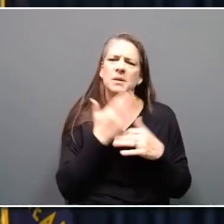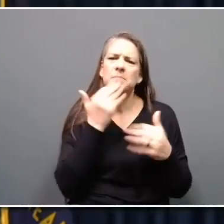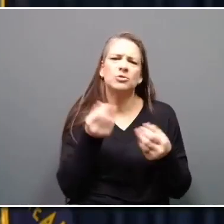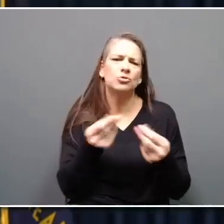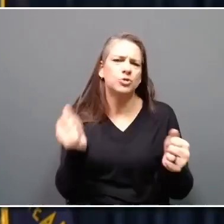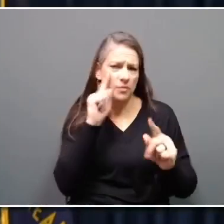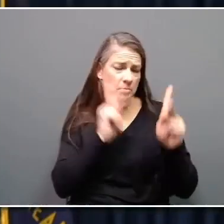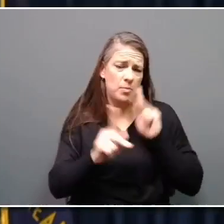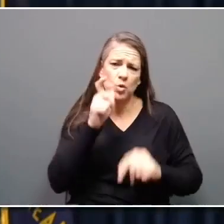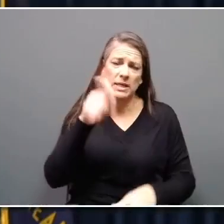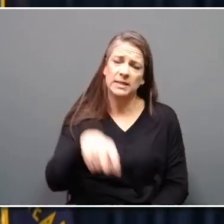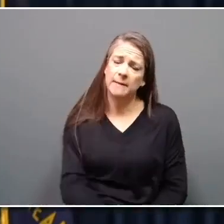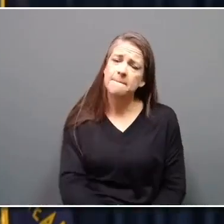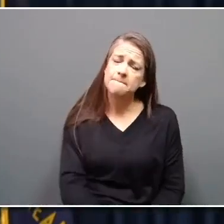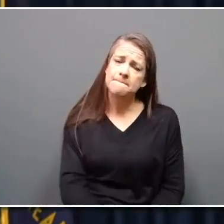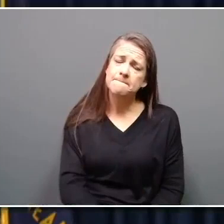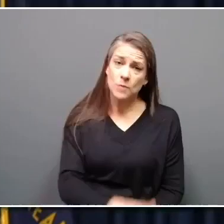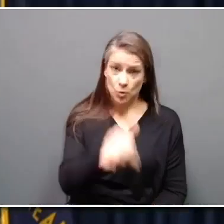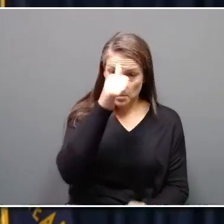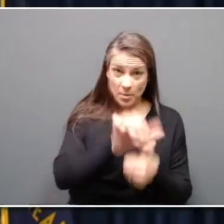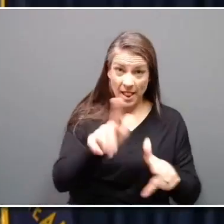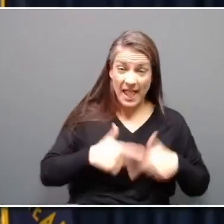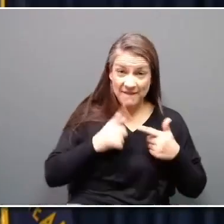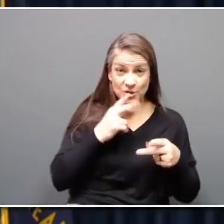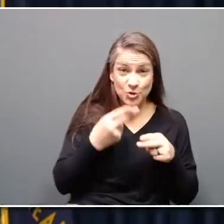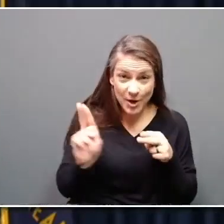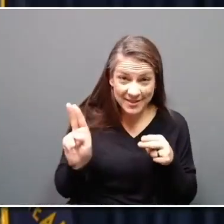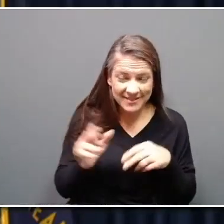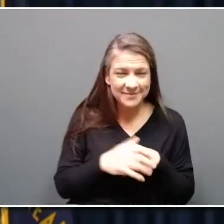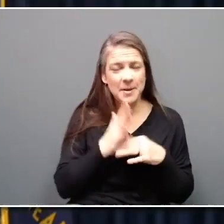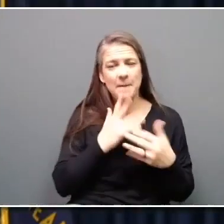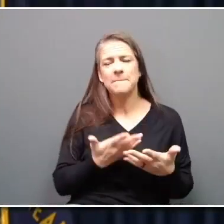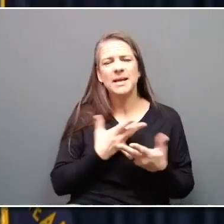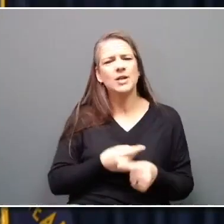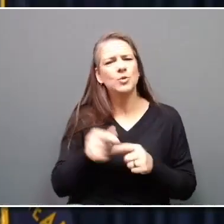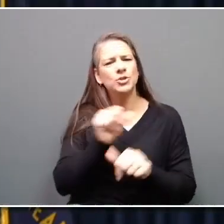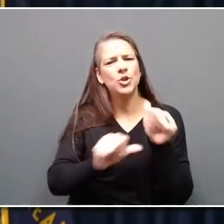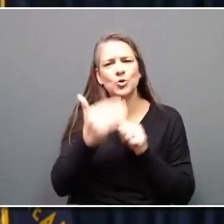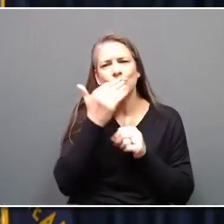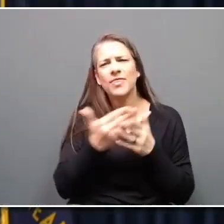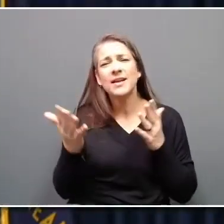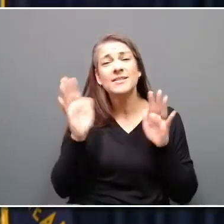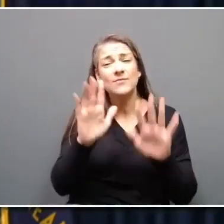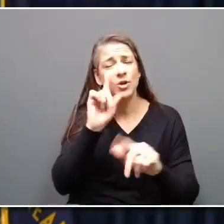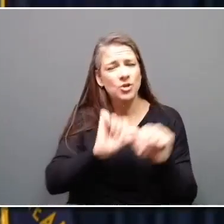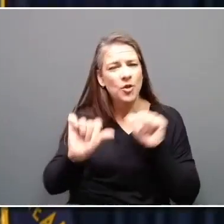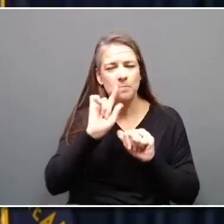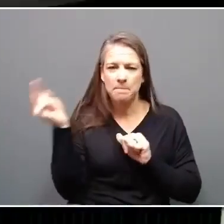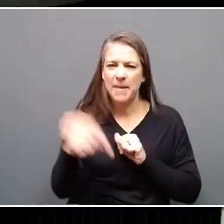right. Remember, life's short. Be kind to each other, do good things, and we will be back next week.